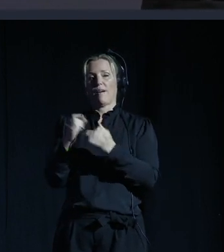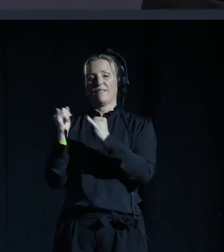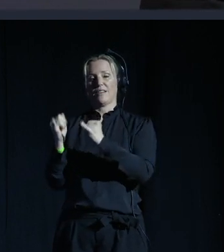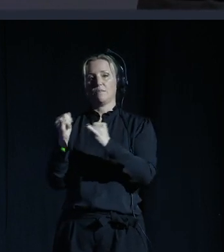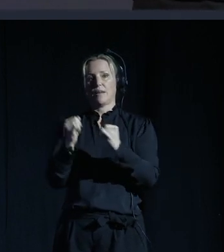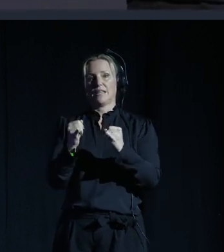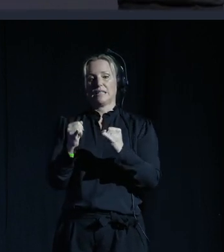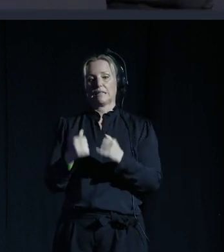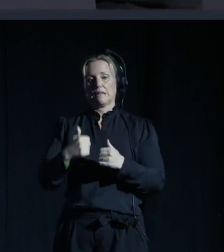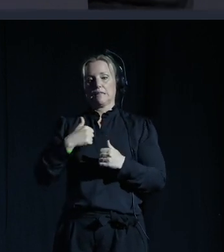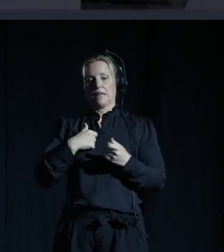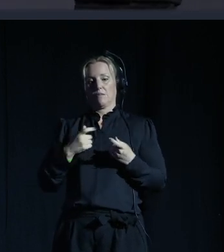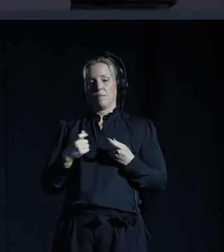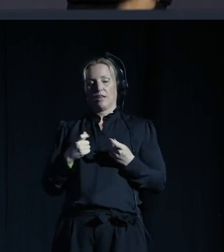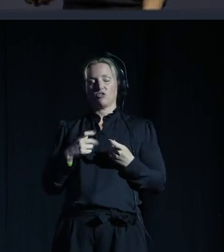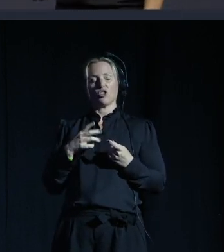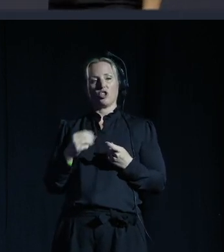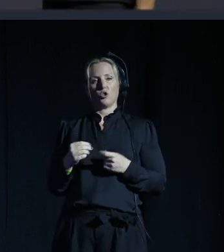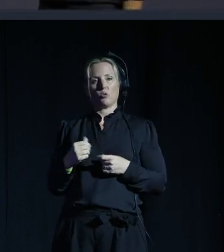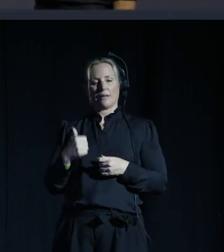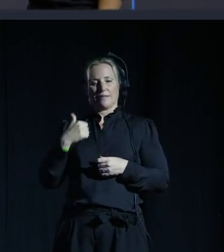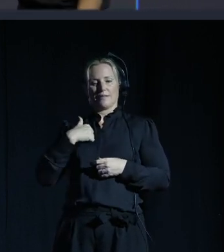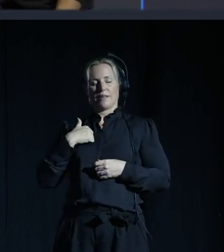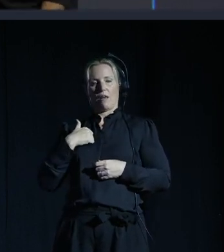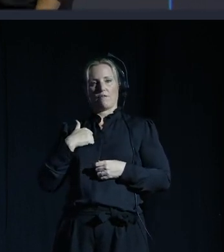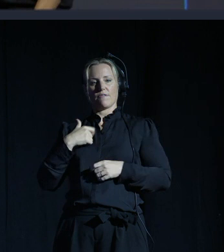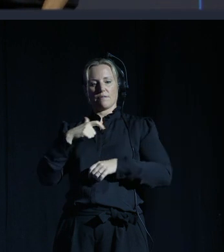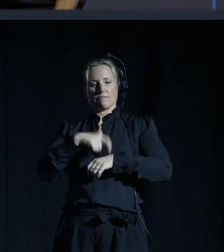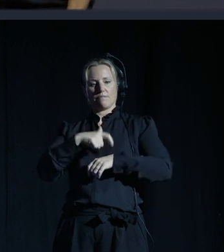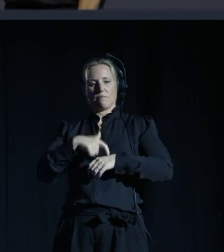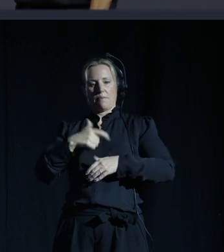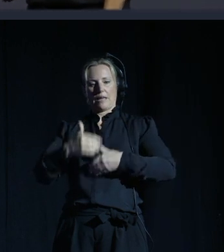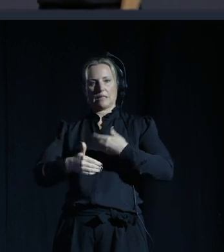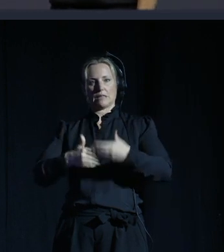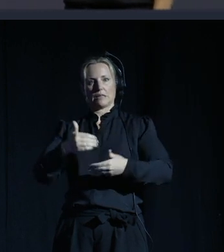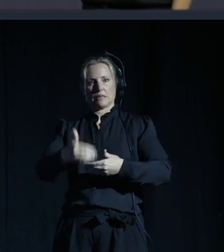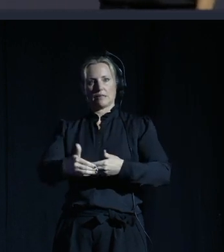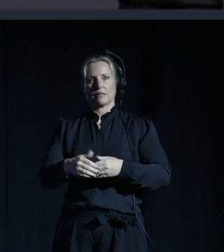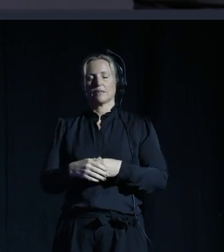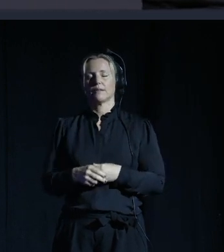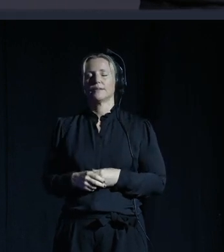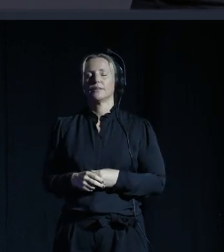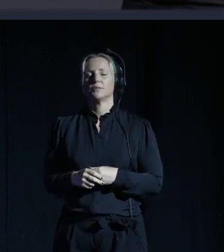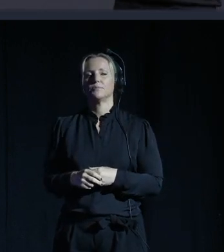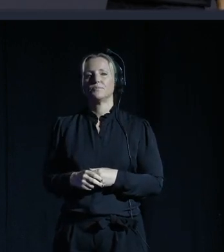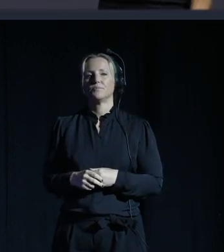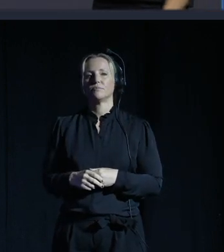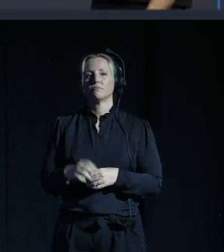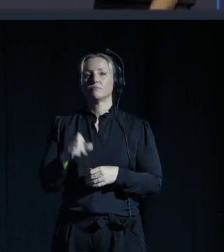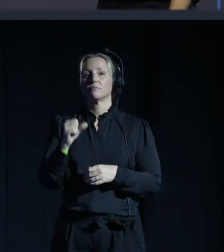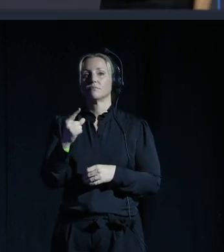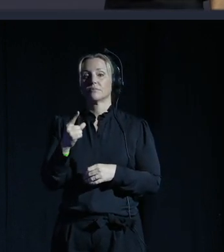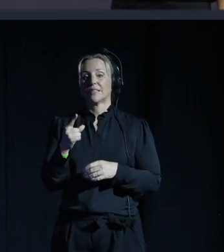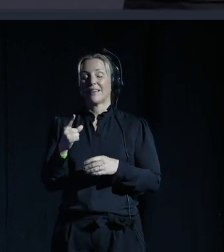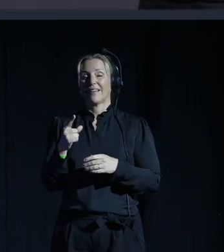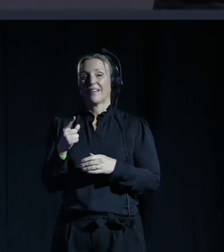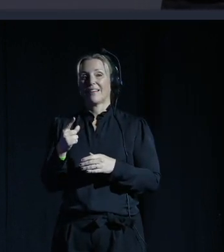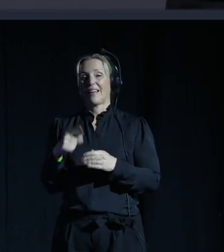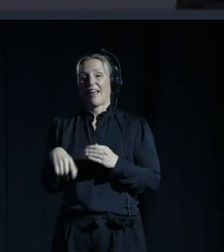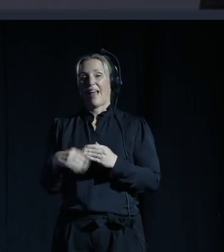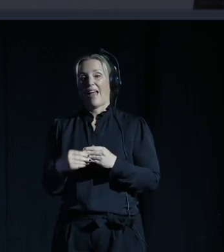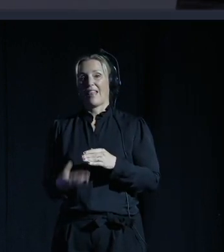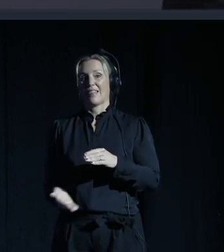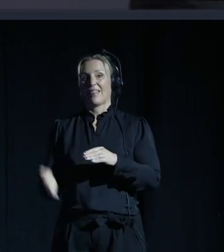and you can kind of pace at your own needs. Now, layering on top of this are